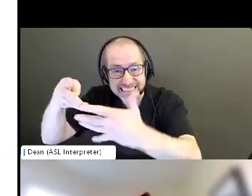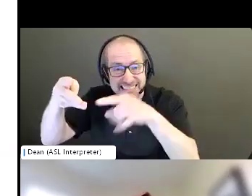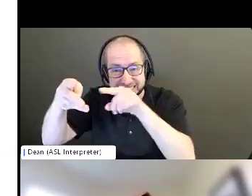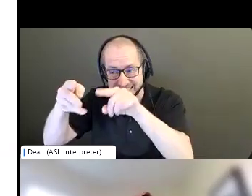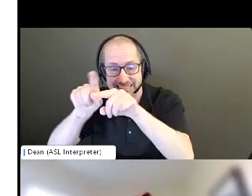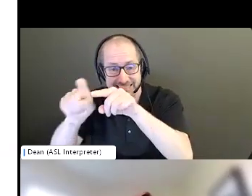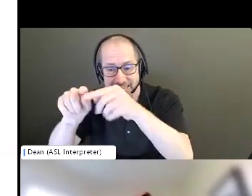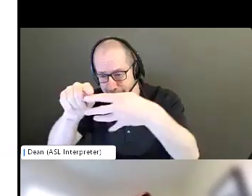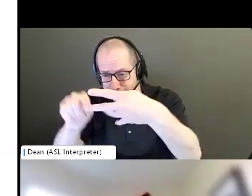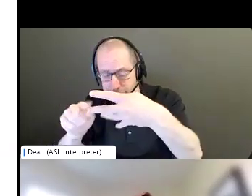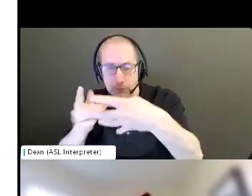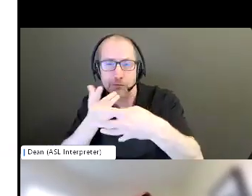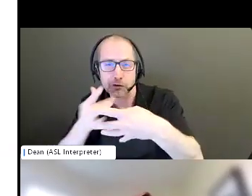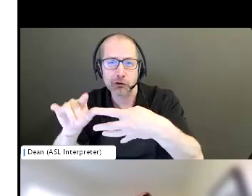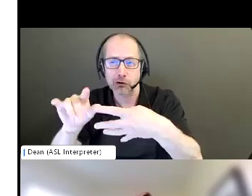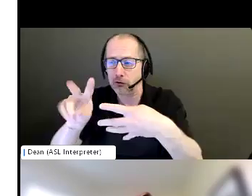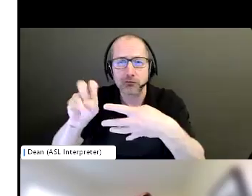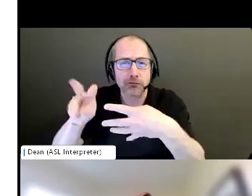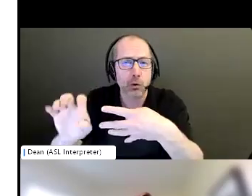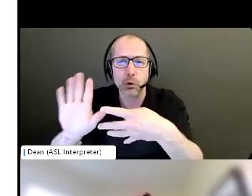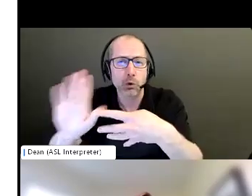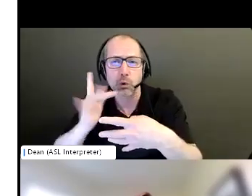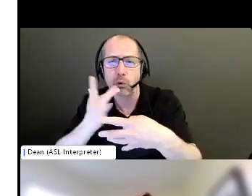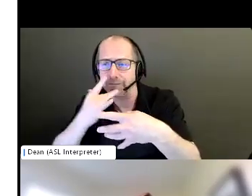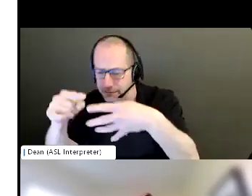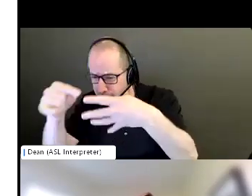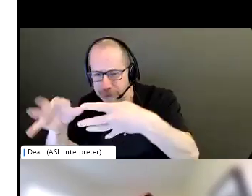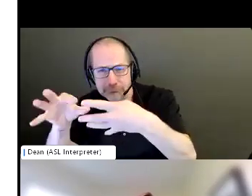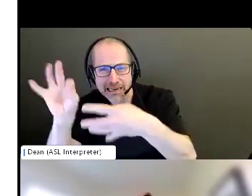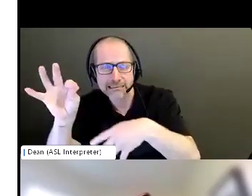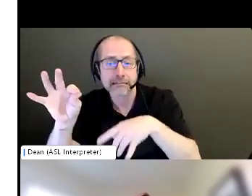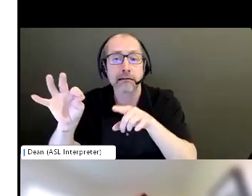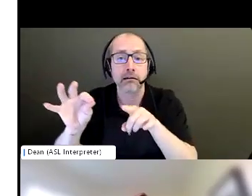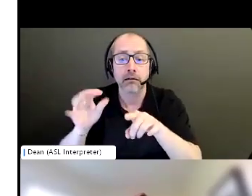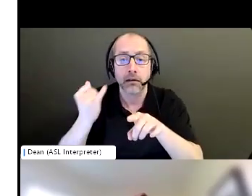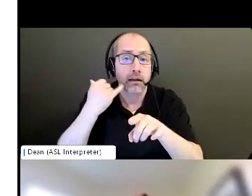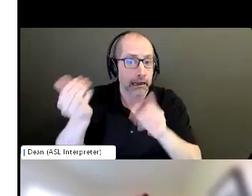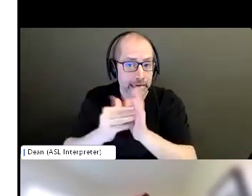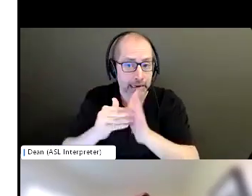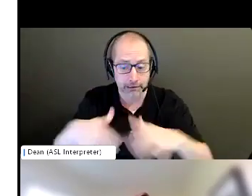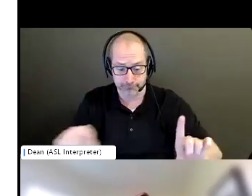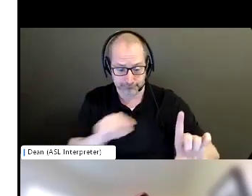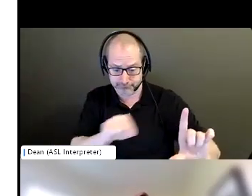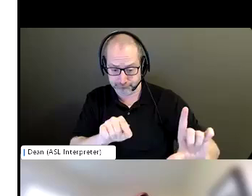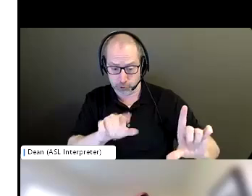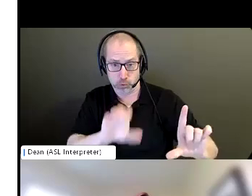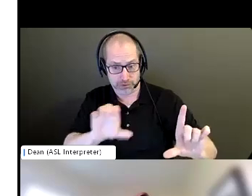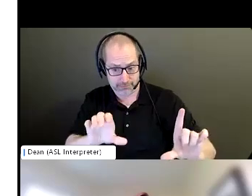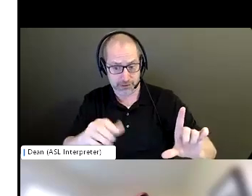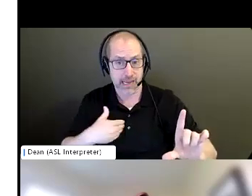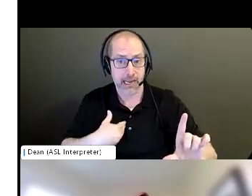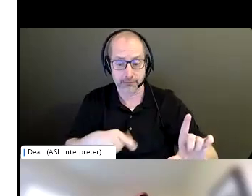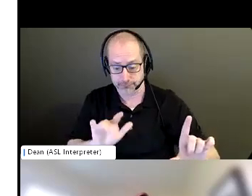to the view that you would prefer. And again, you can turn on closed captioning at the bottom of your screen. You should see